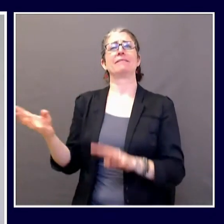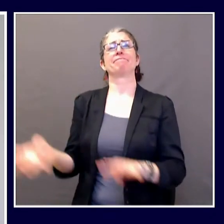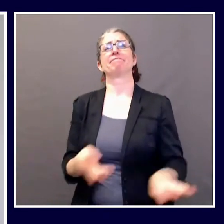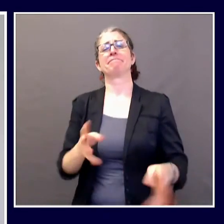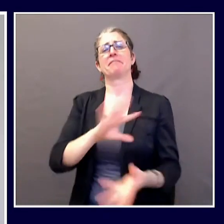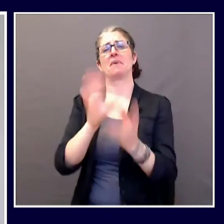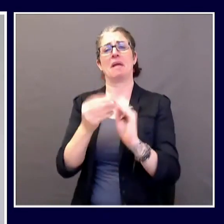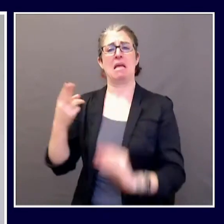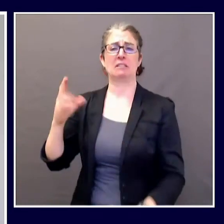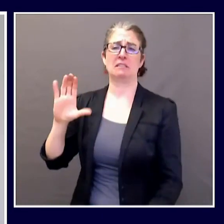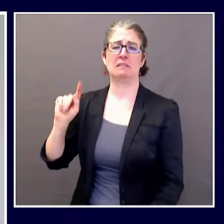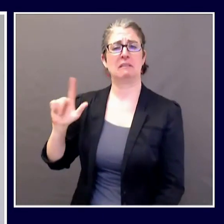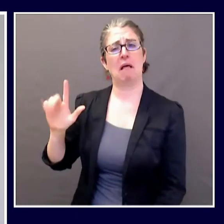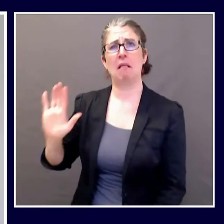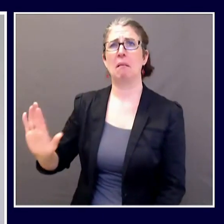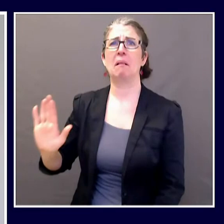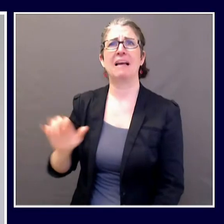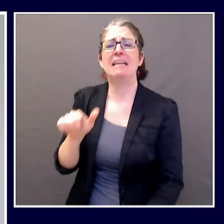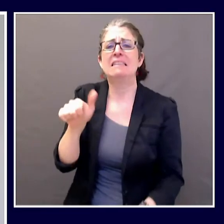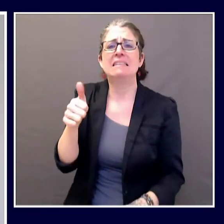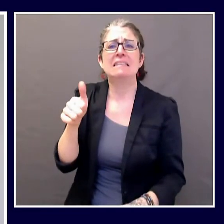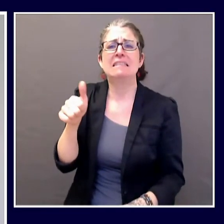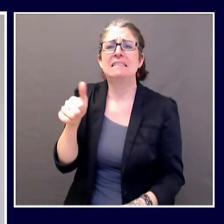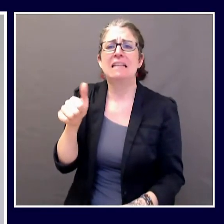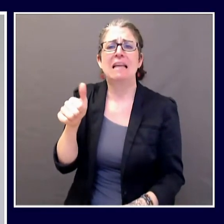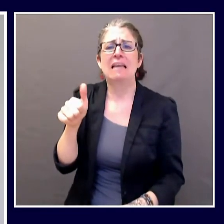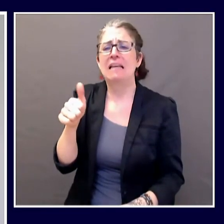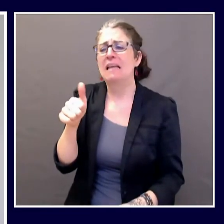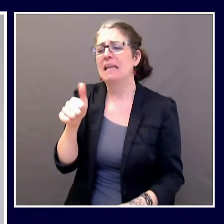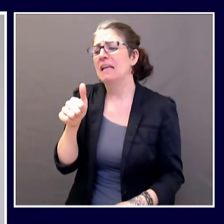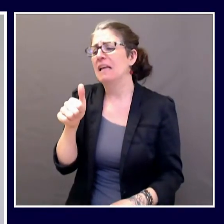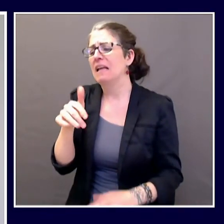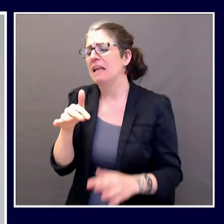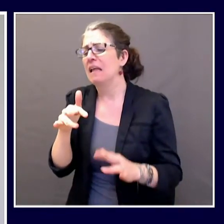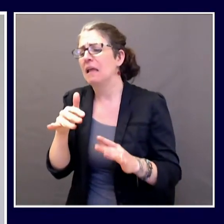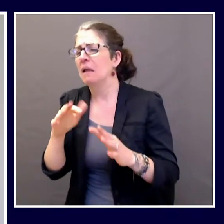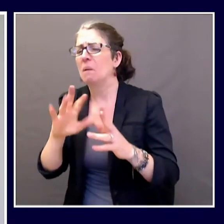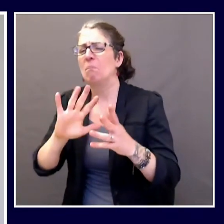Now that number is a companion to another number,